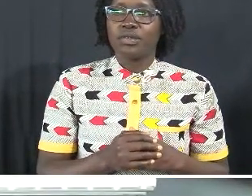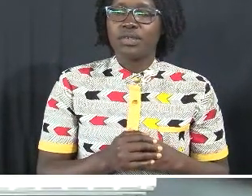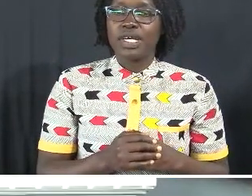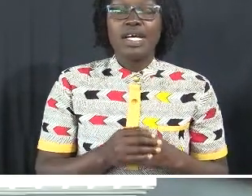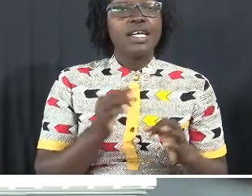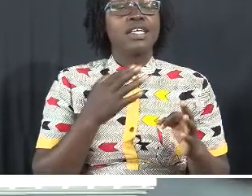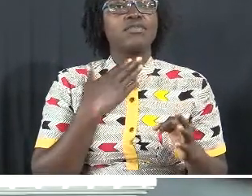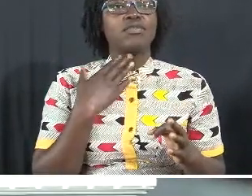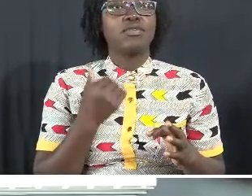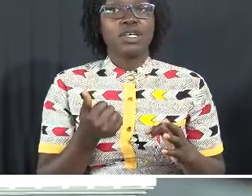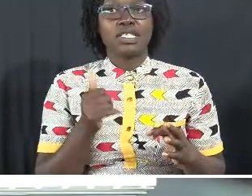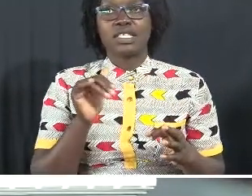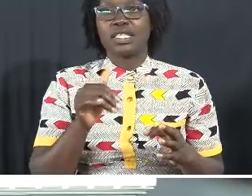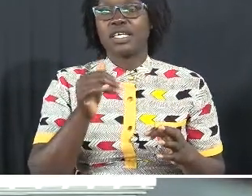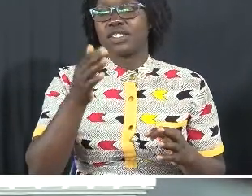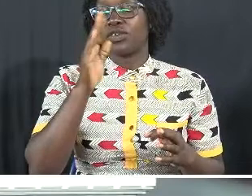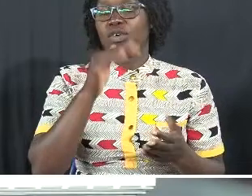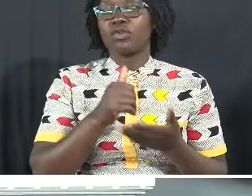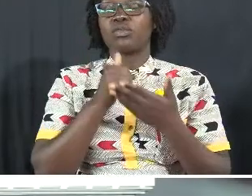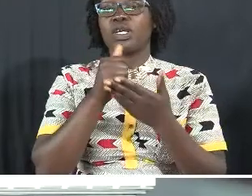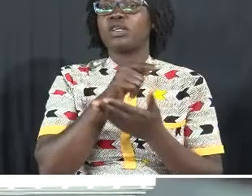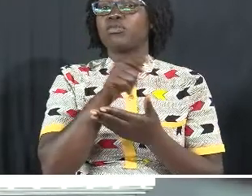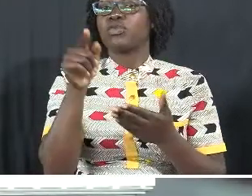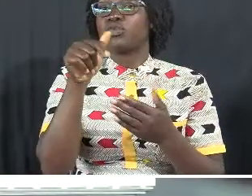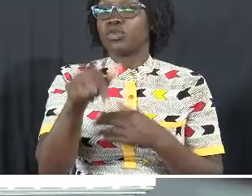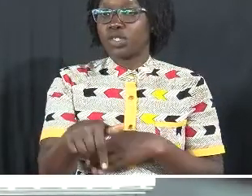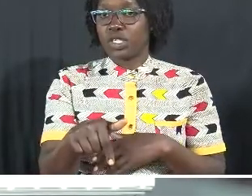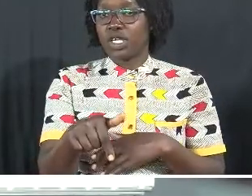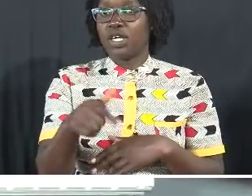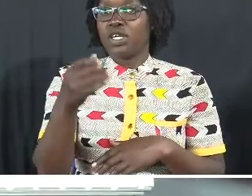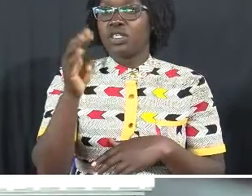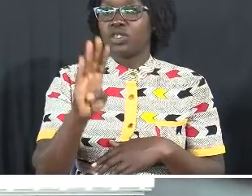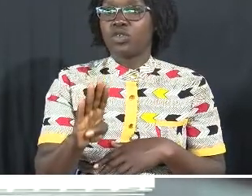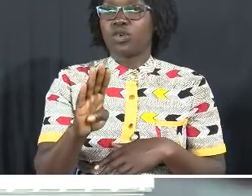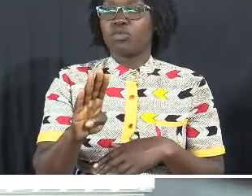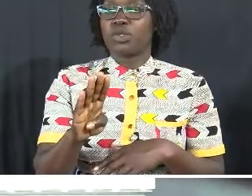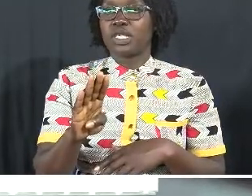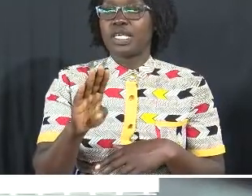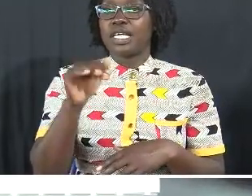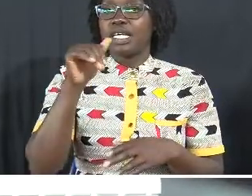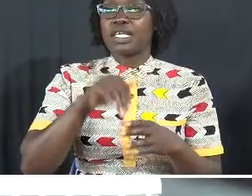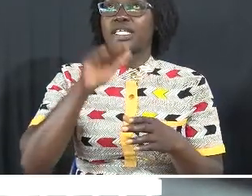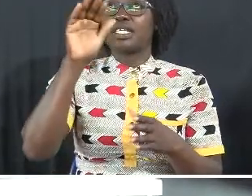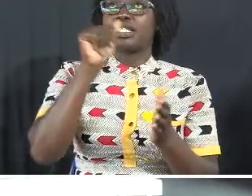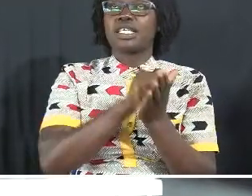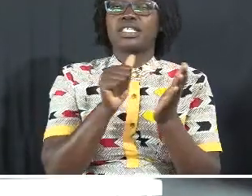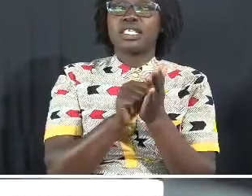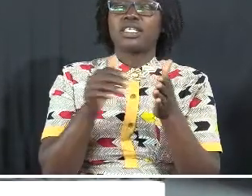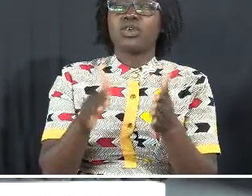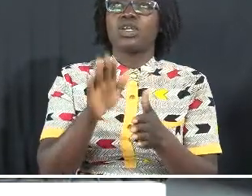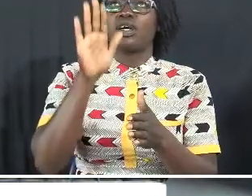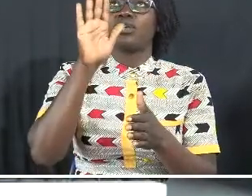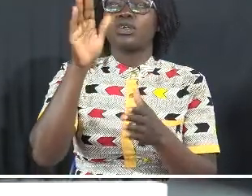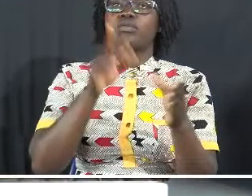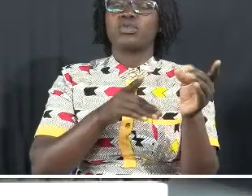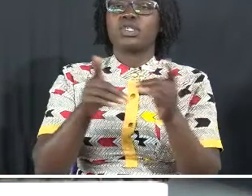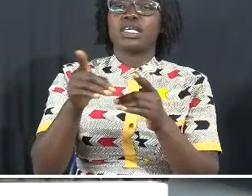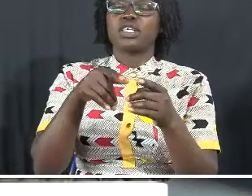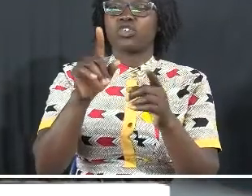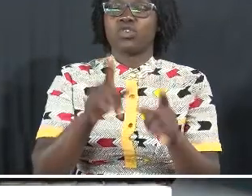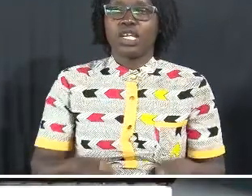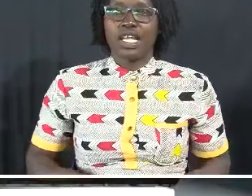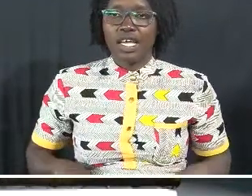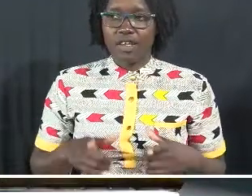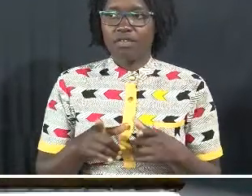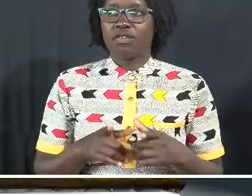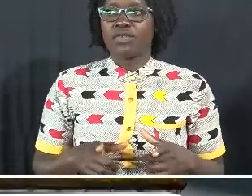you want that God may help you today to be on his agenda, to allow him to direct your life.